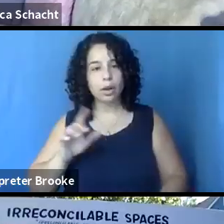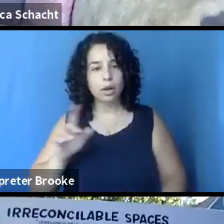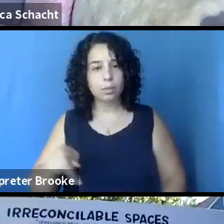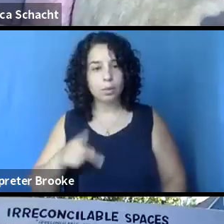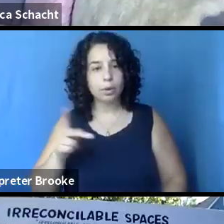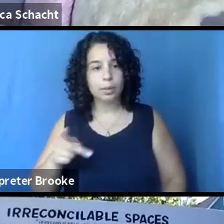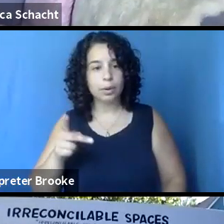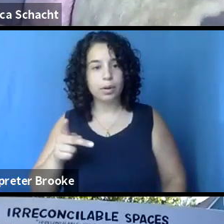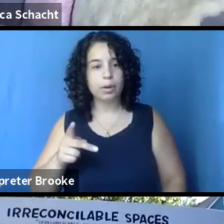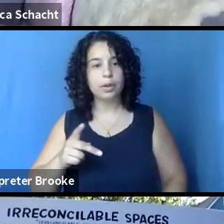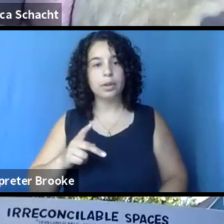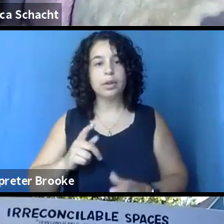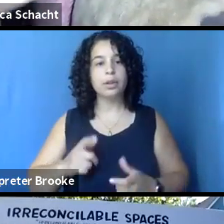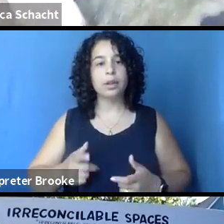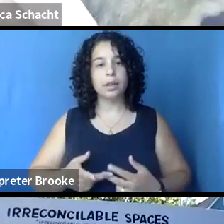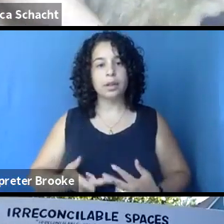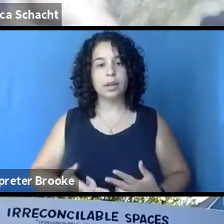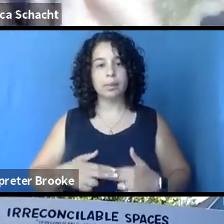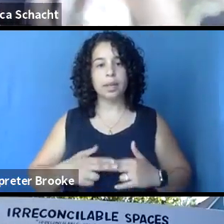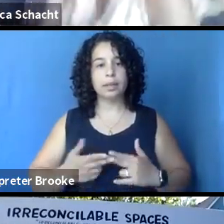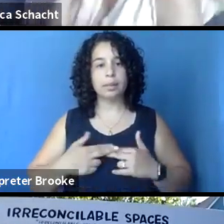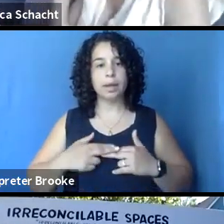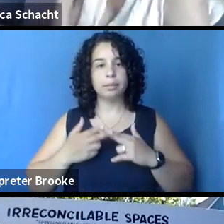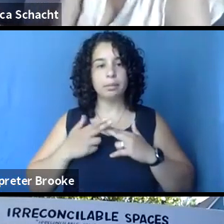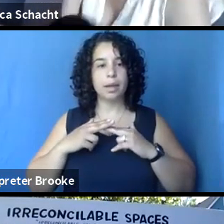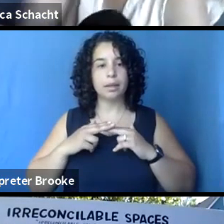button-up shirt and a striped t-shirt under it.